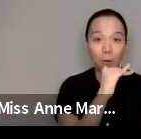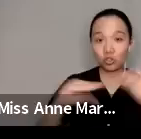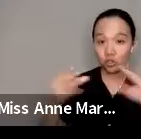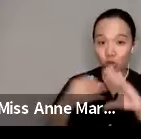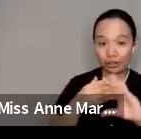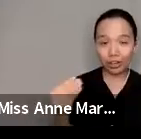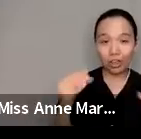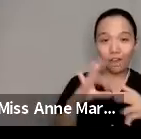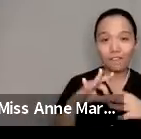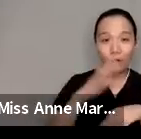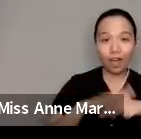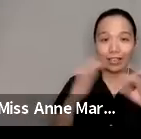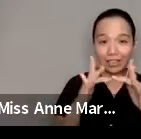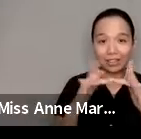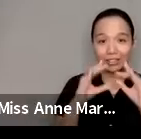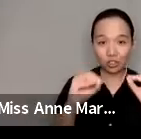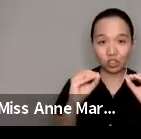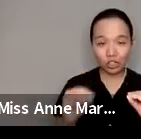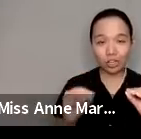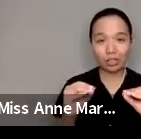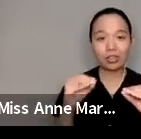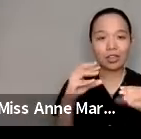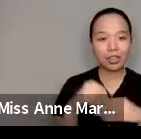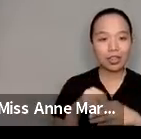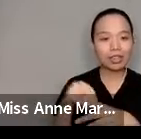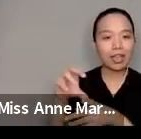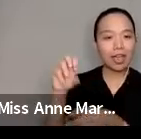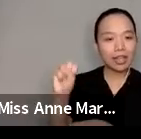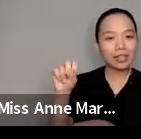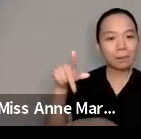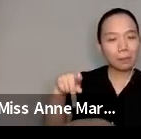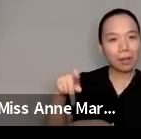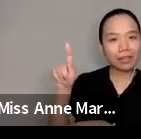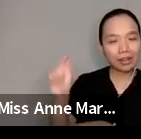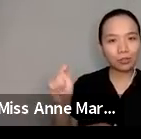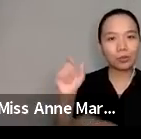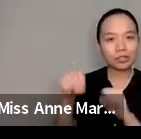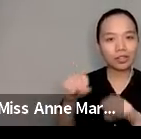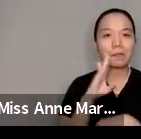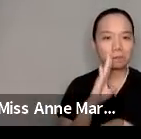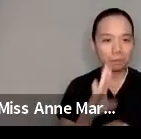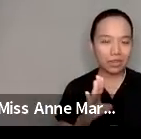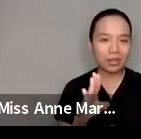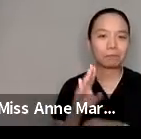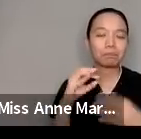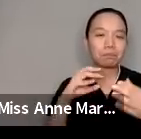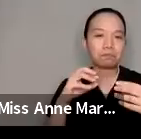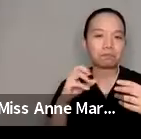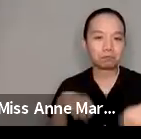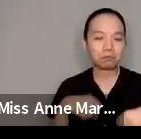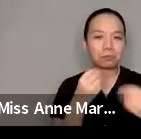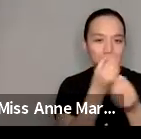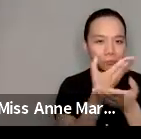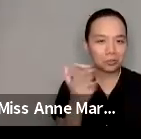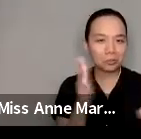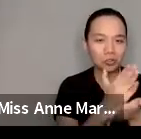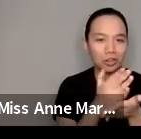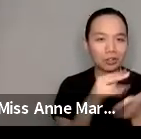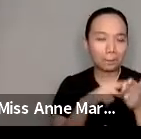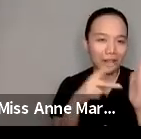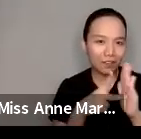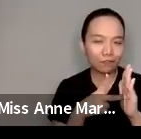online teaching and learning in STKIP Pamanet Talino can be a meaningful sharing for all of the participants in this